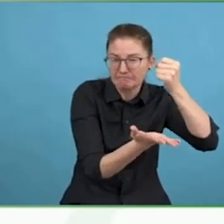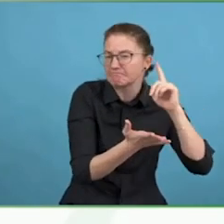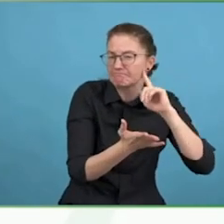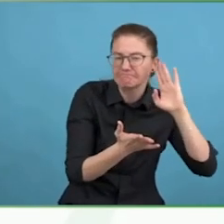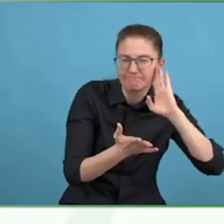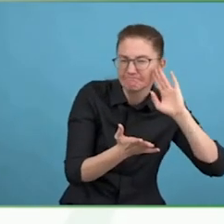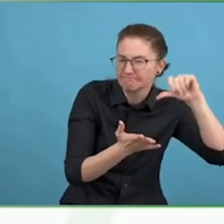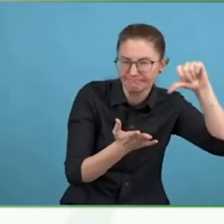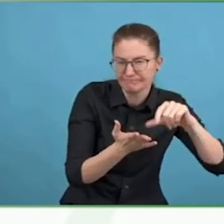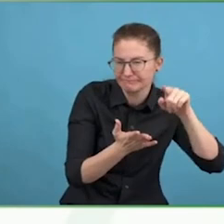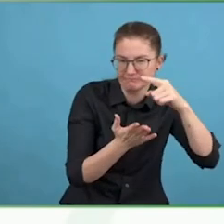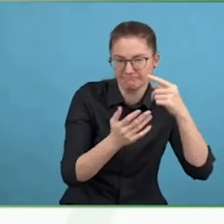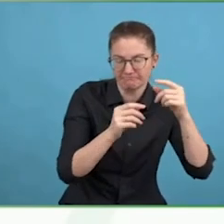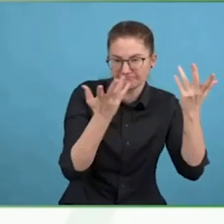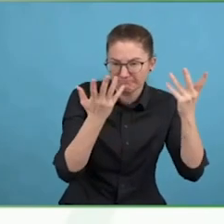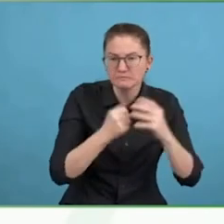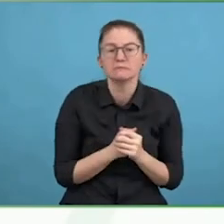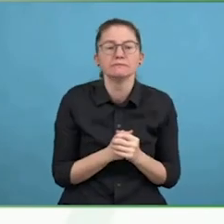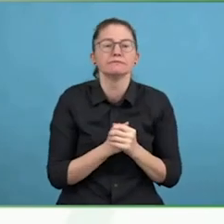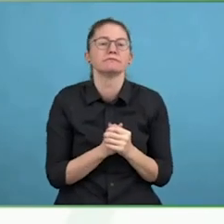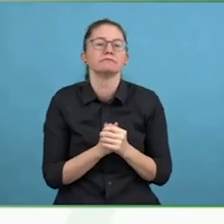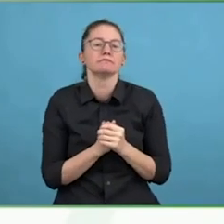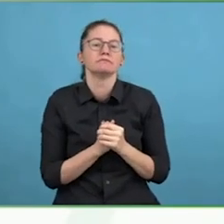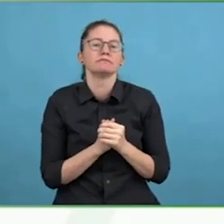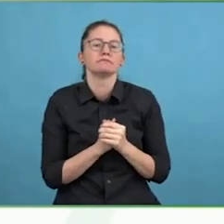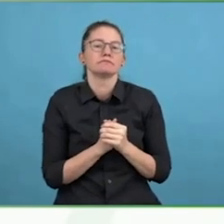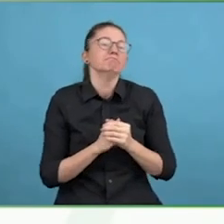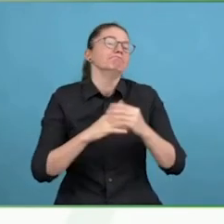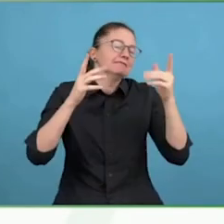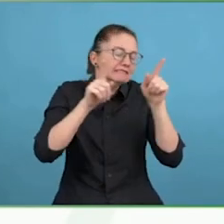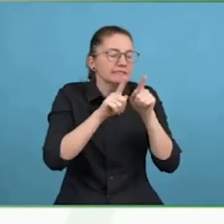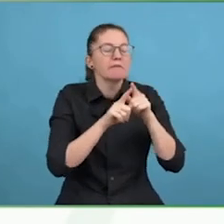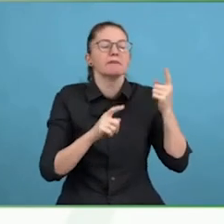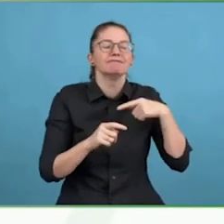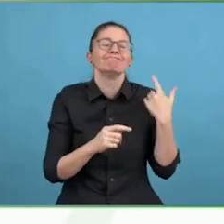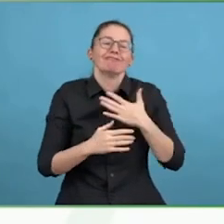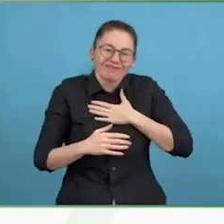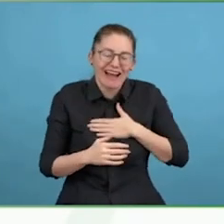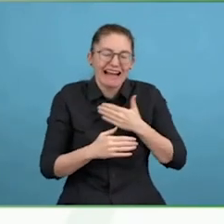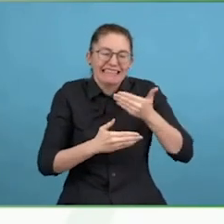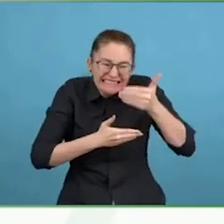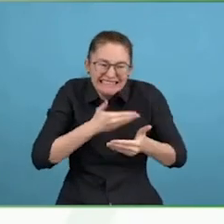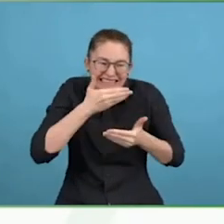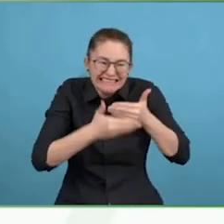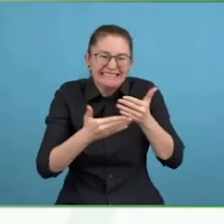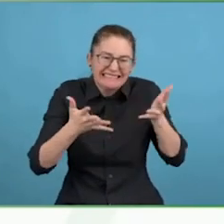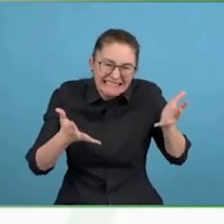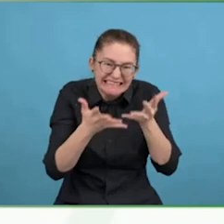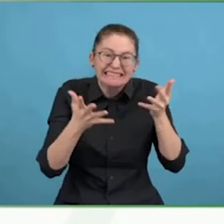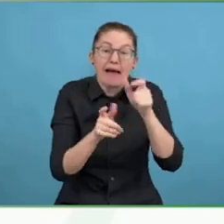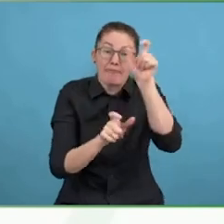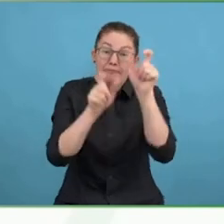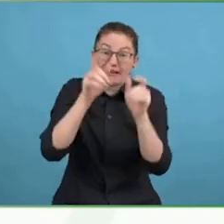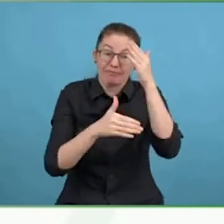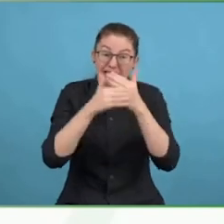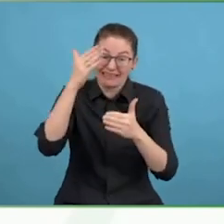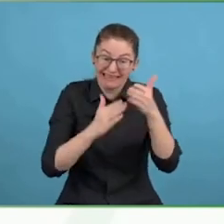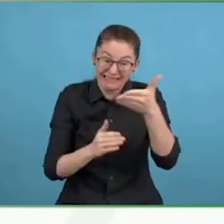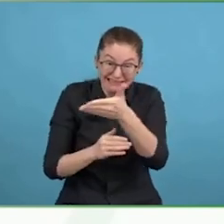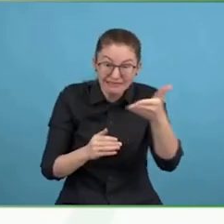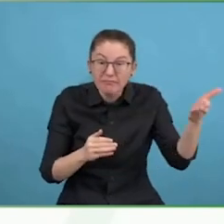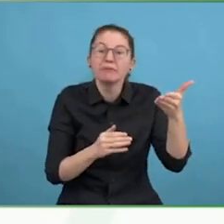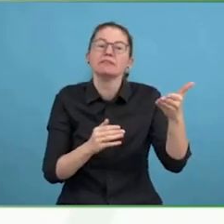communications guidelines mentioned by the UN under the Enhancing Accessibility for Persons